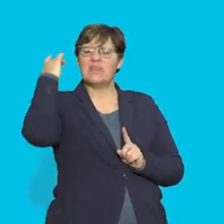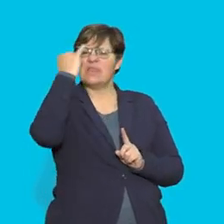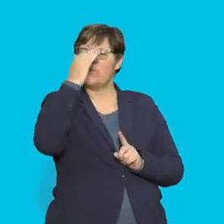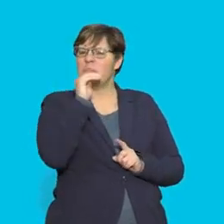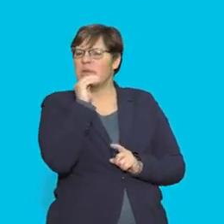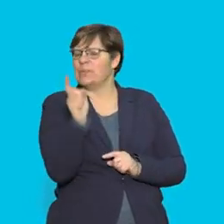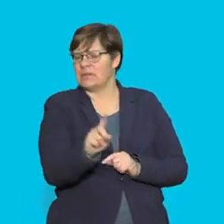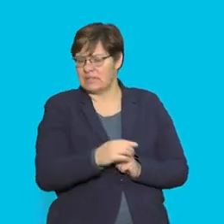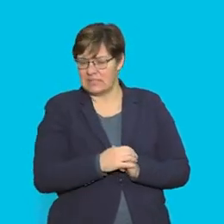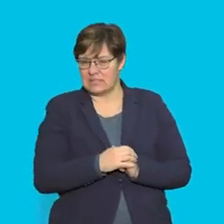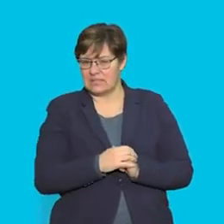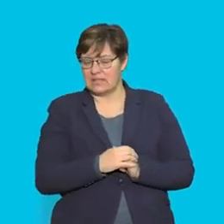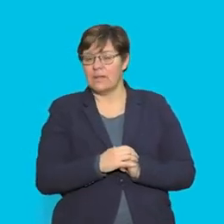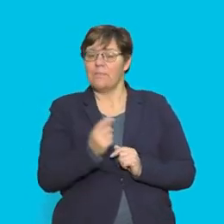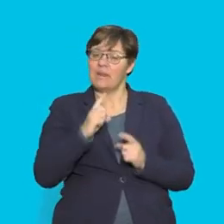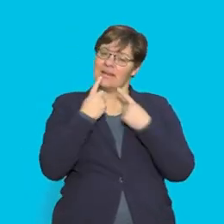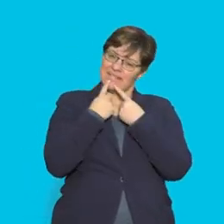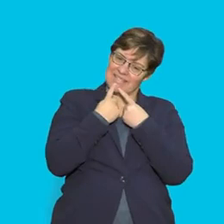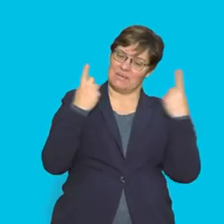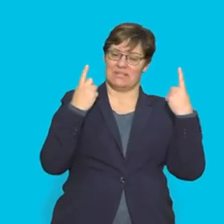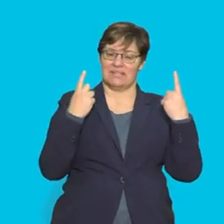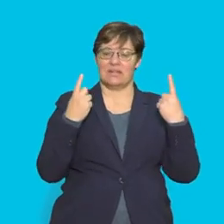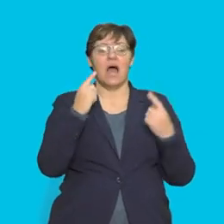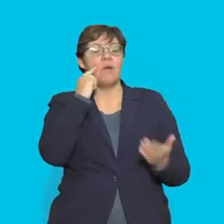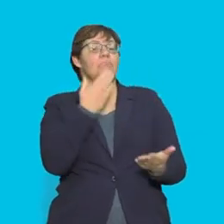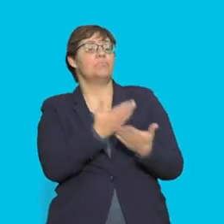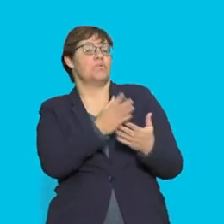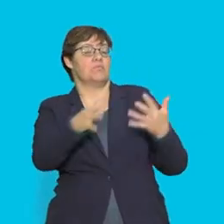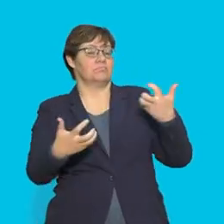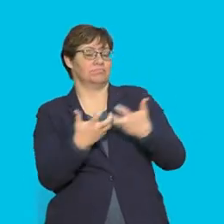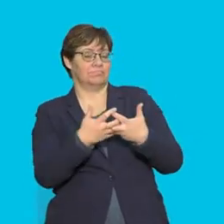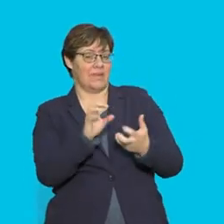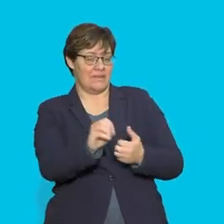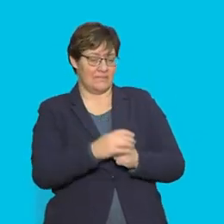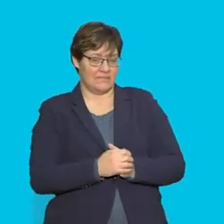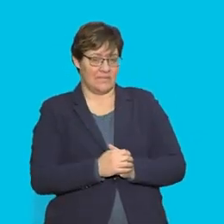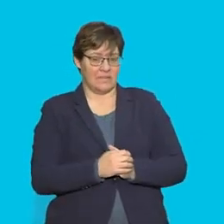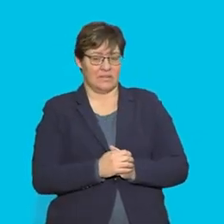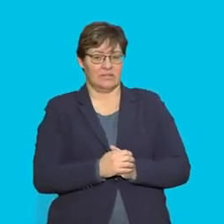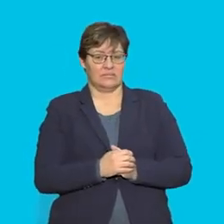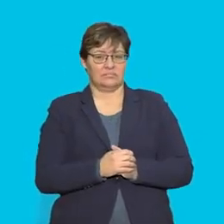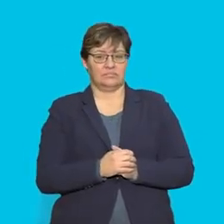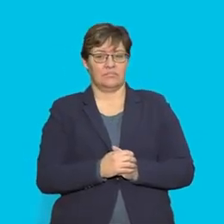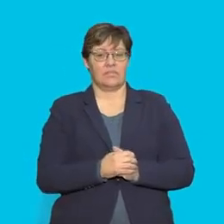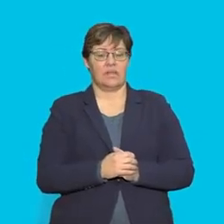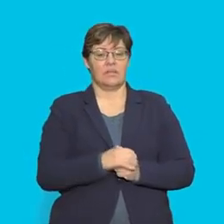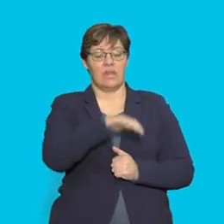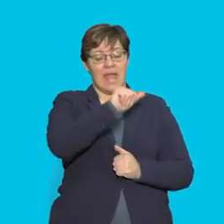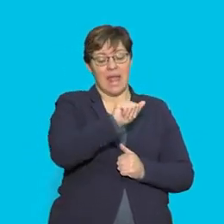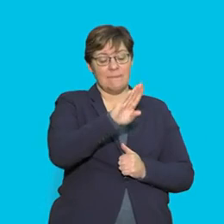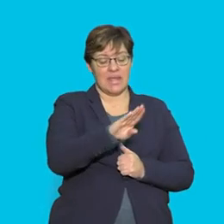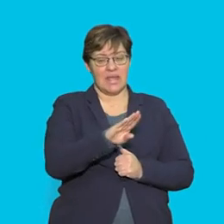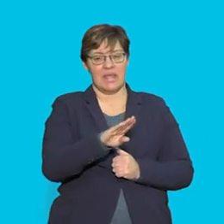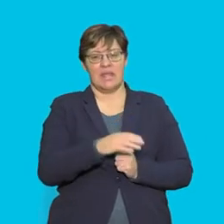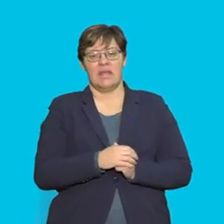a theorem, right? So this will be a statement that has some proof to it, right? So if I say line